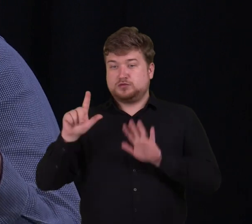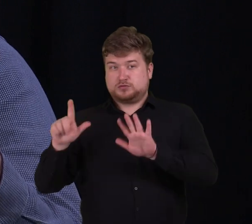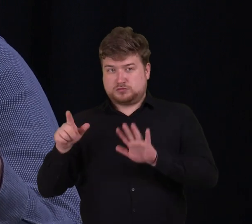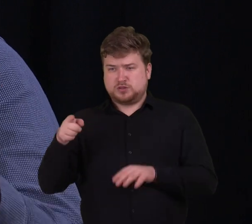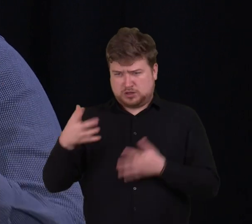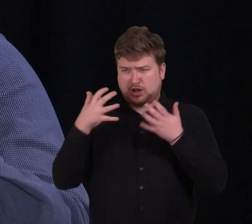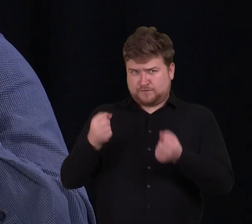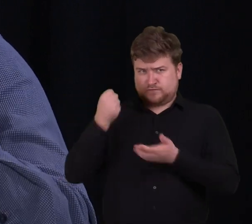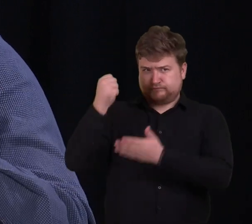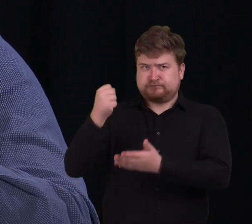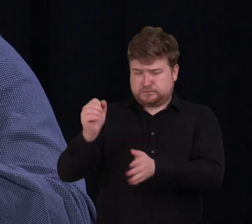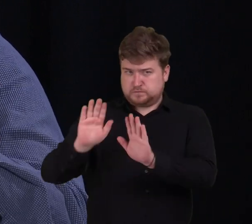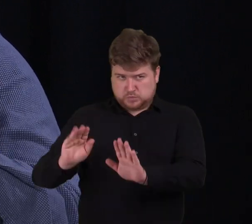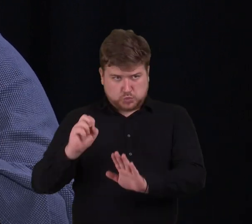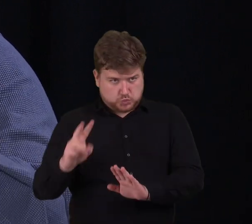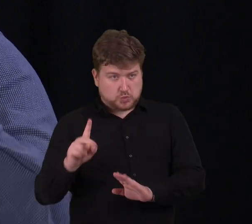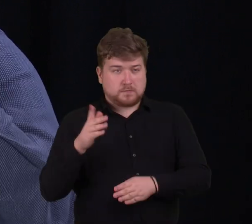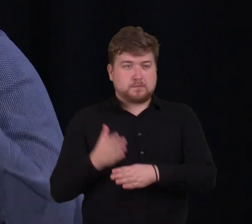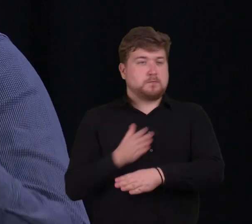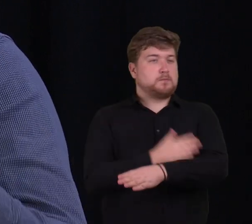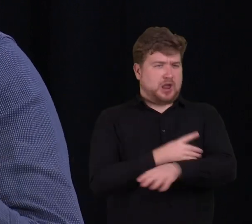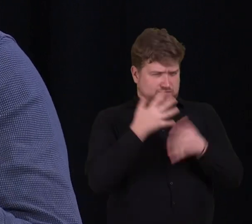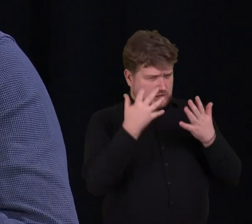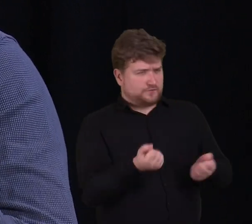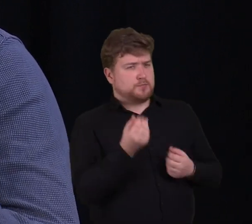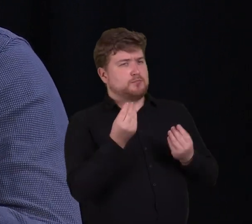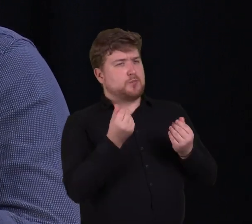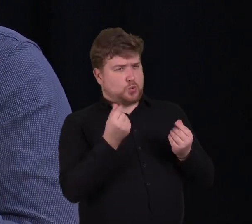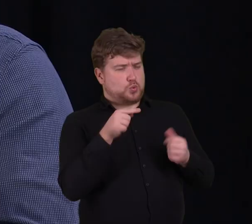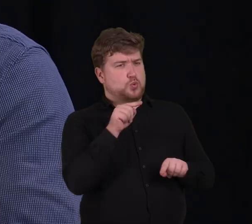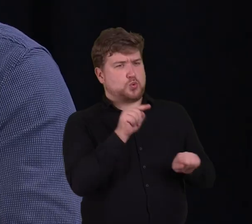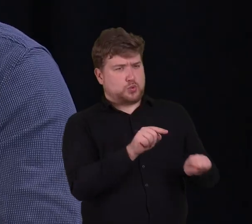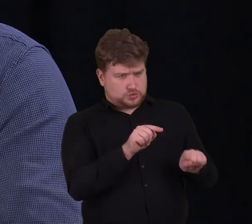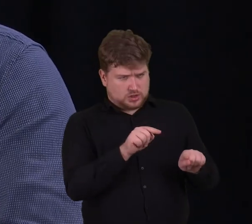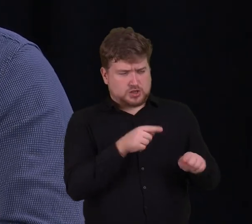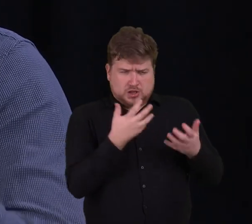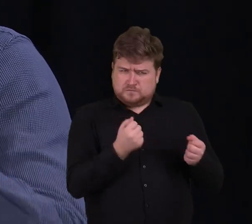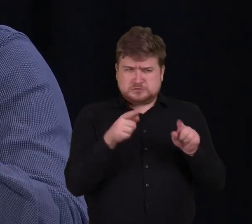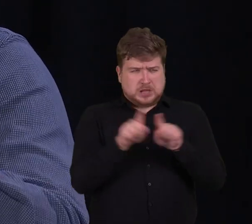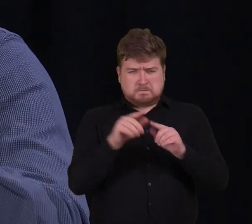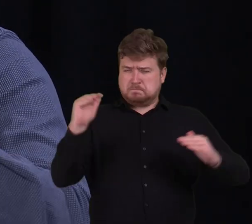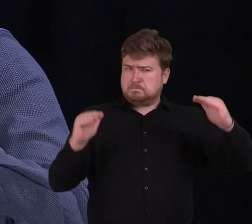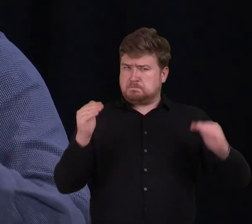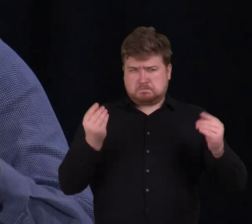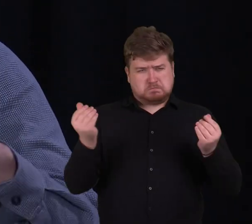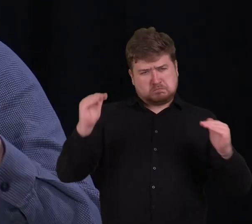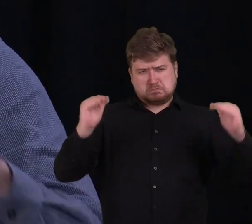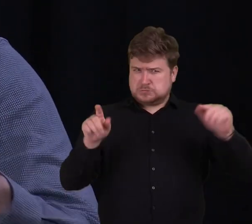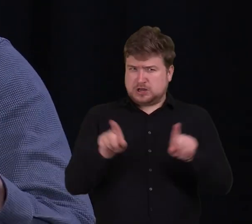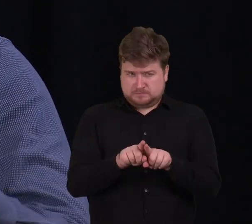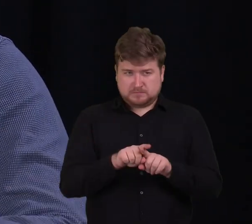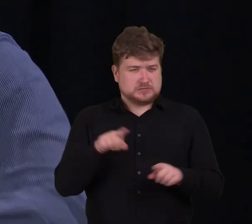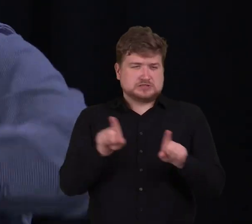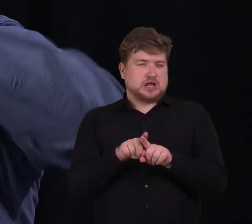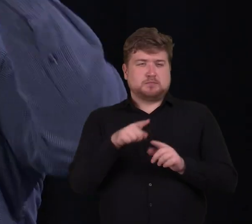hundred projects. So average money in a project is around 40 or 50,000 euros. So we are talking really small